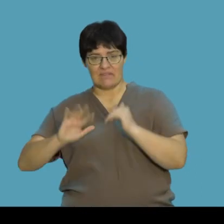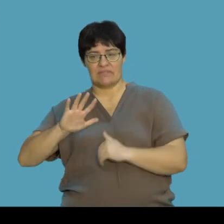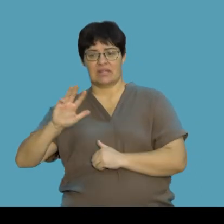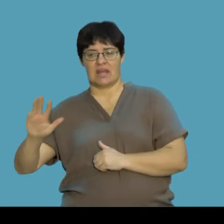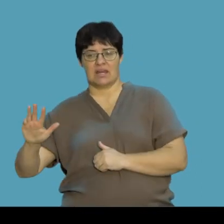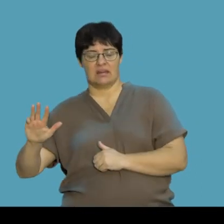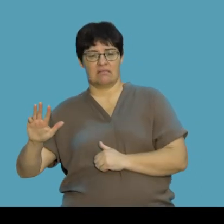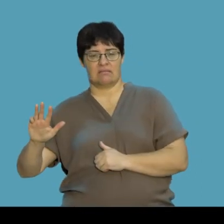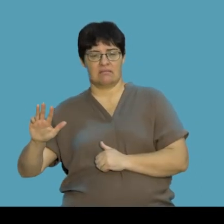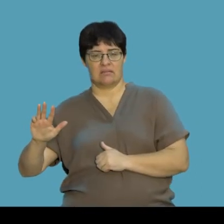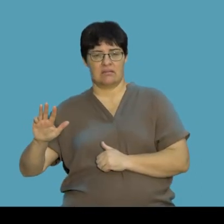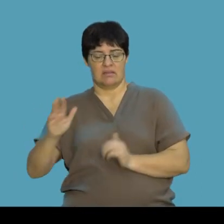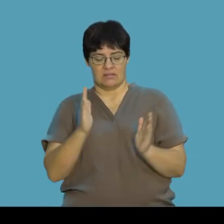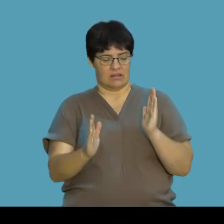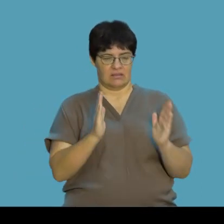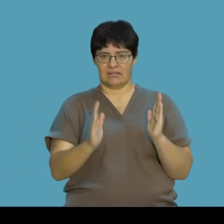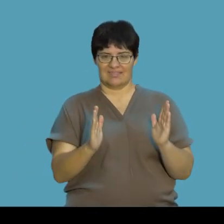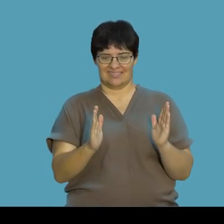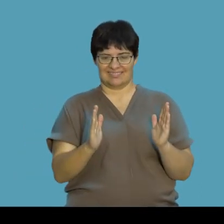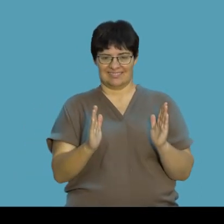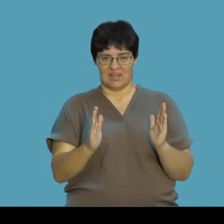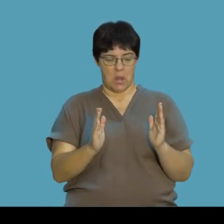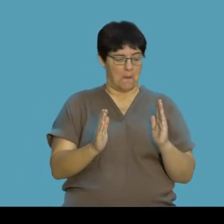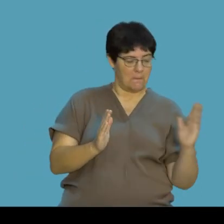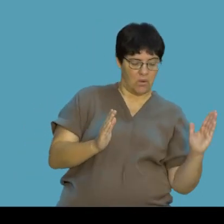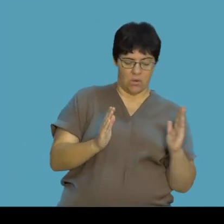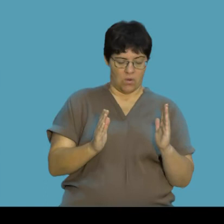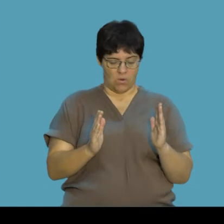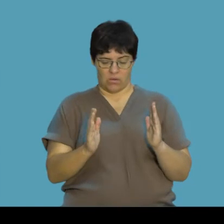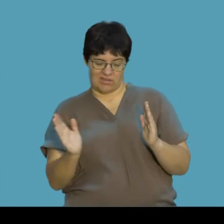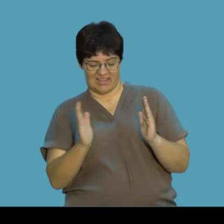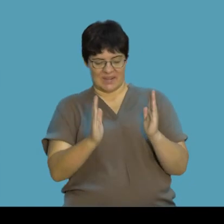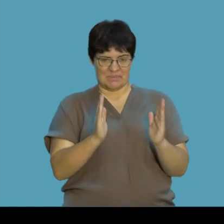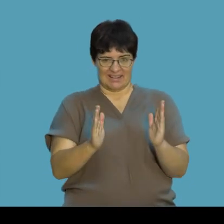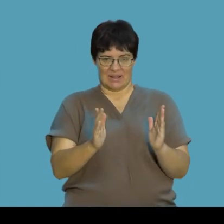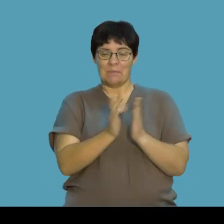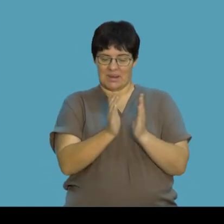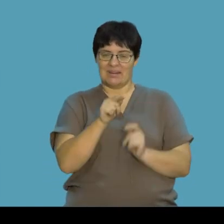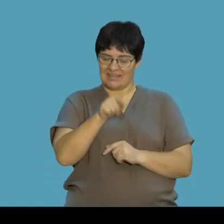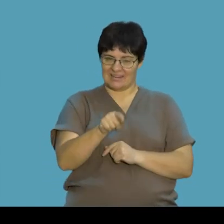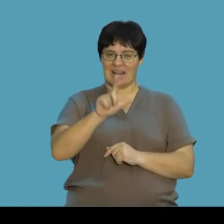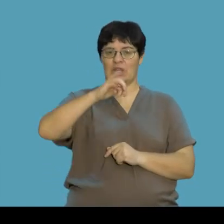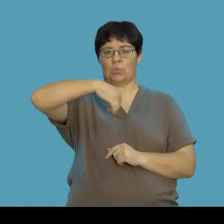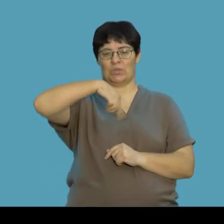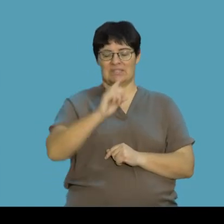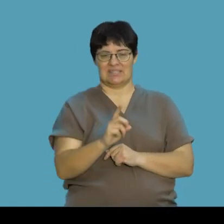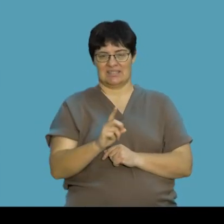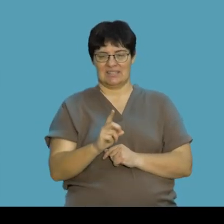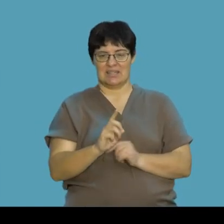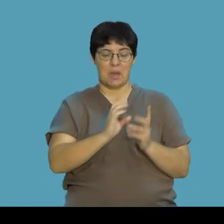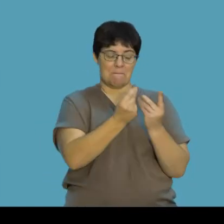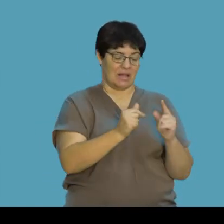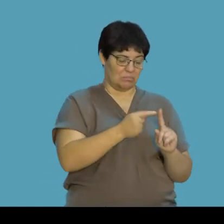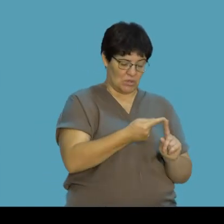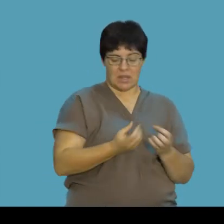if the temperature, that's given, which is 23 degrees, is between the melting point